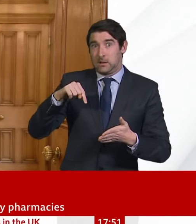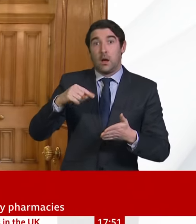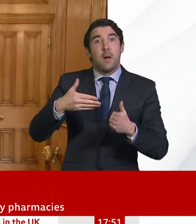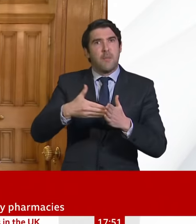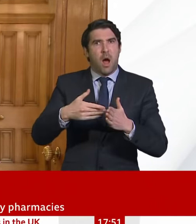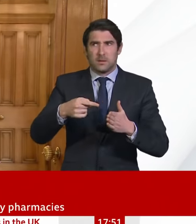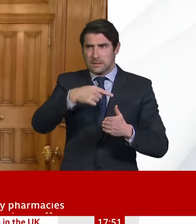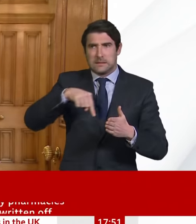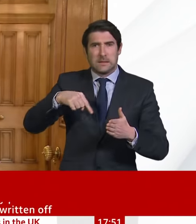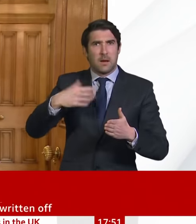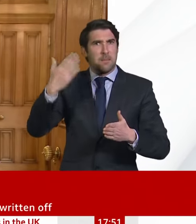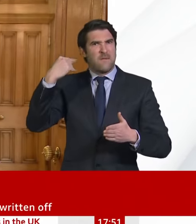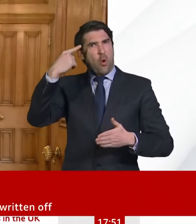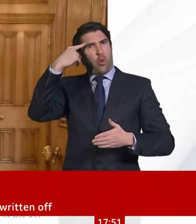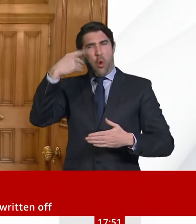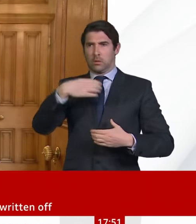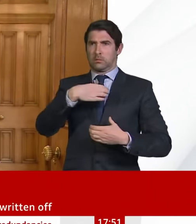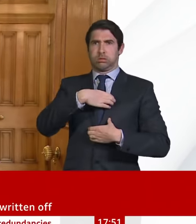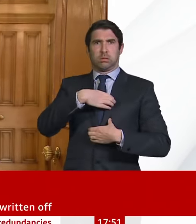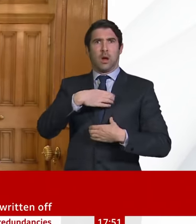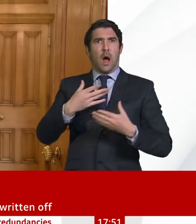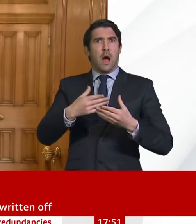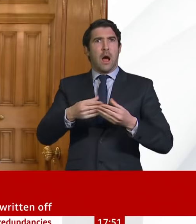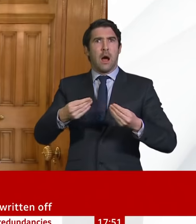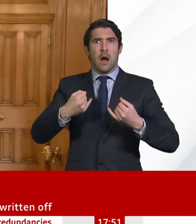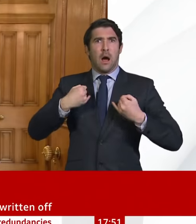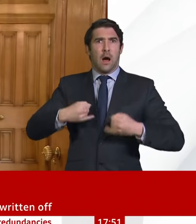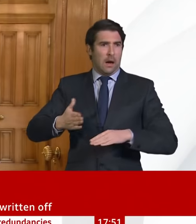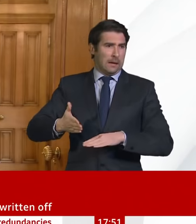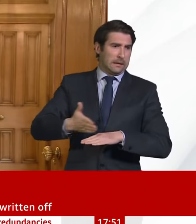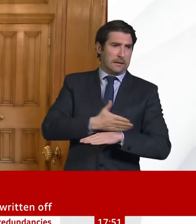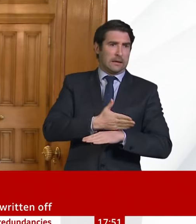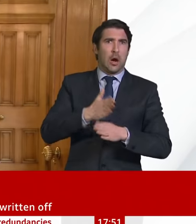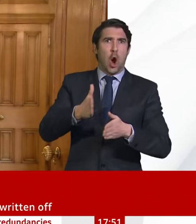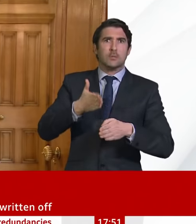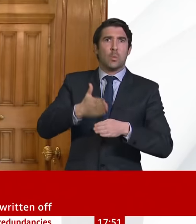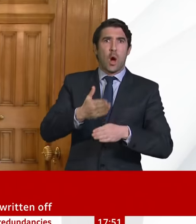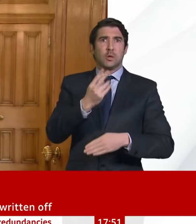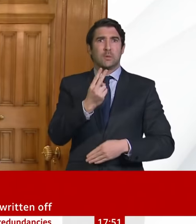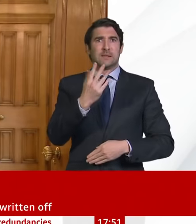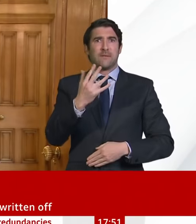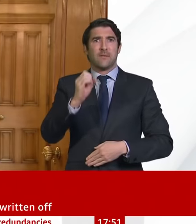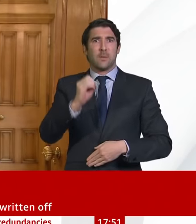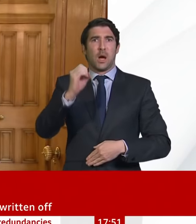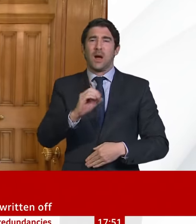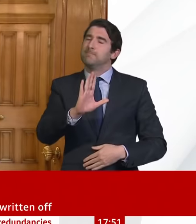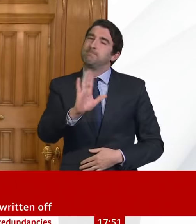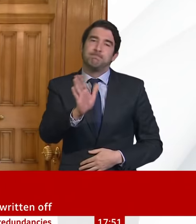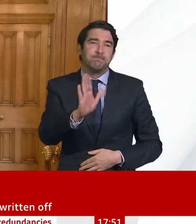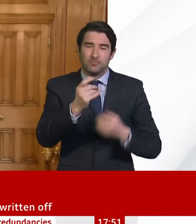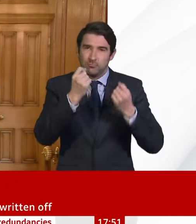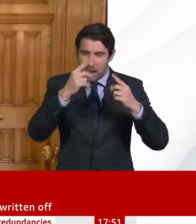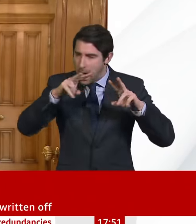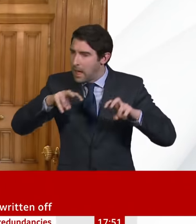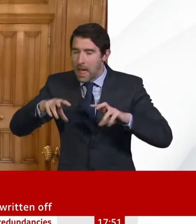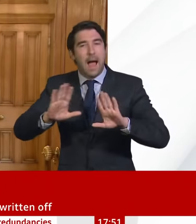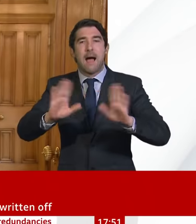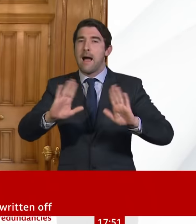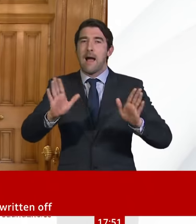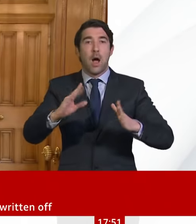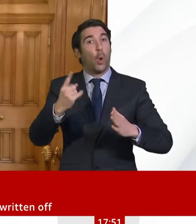than had been previously reported. But we will get there as soon as we can, and I'm absolutely determined to make commitments